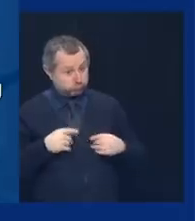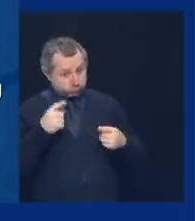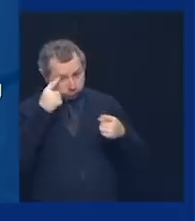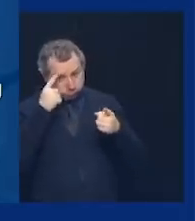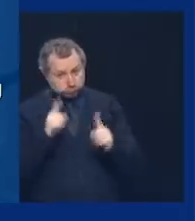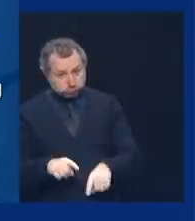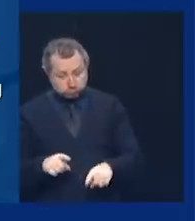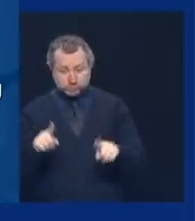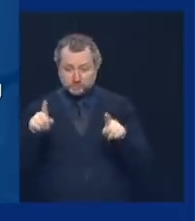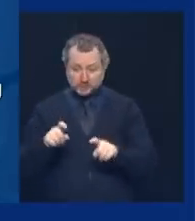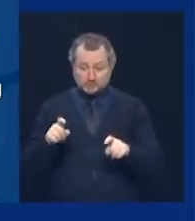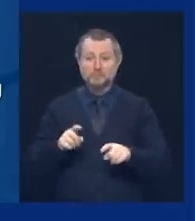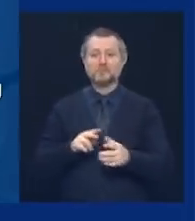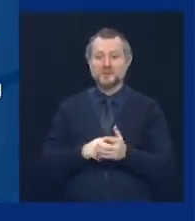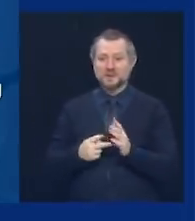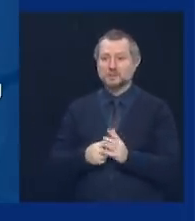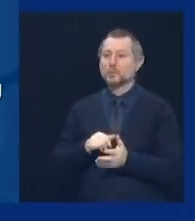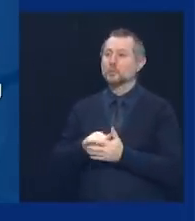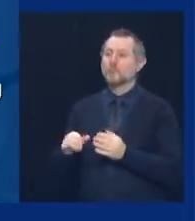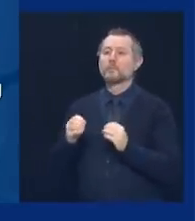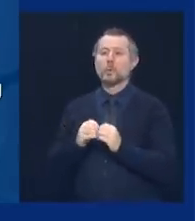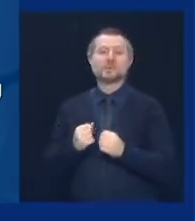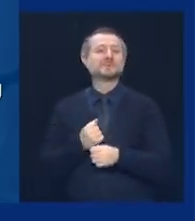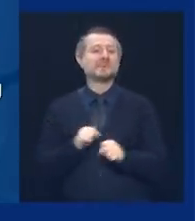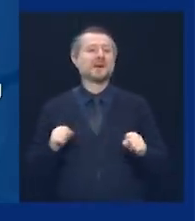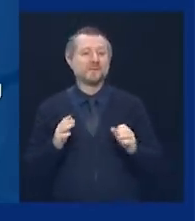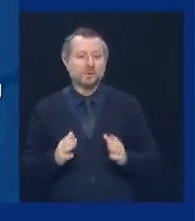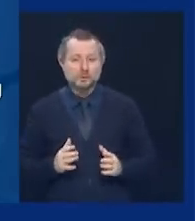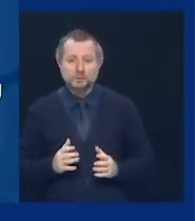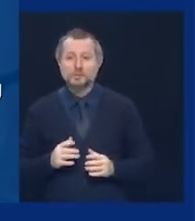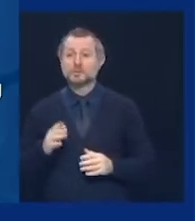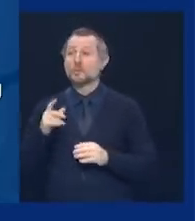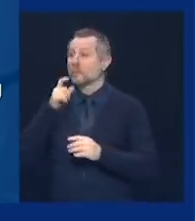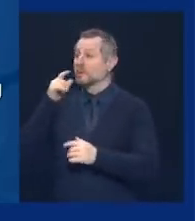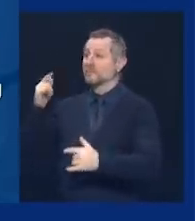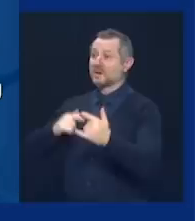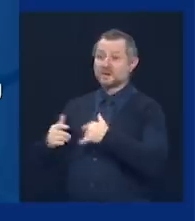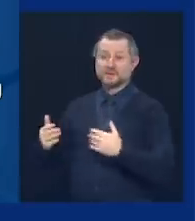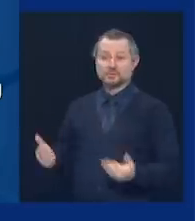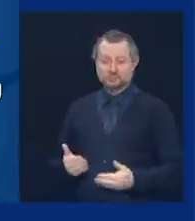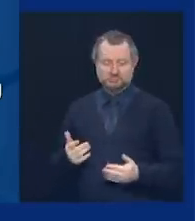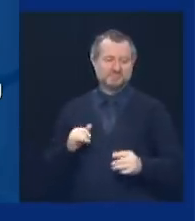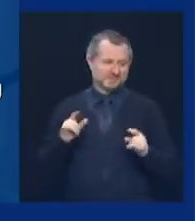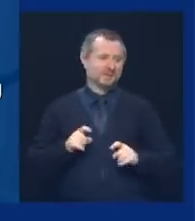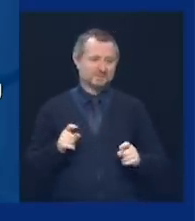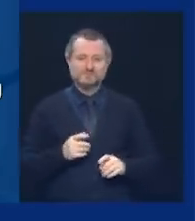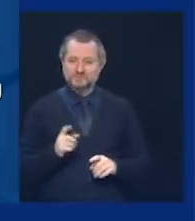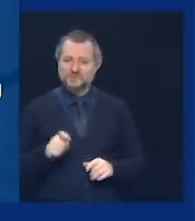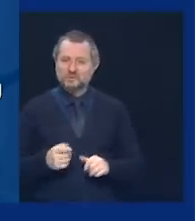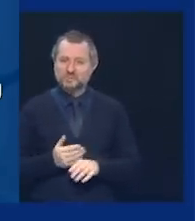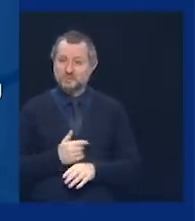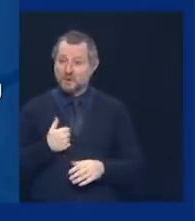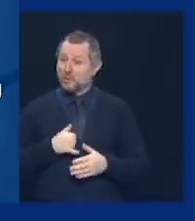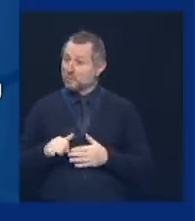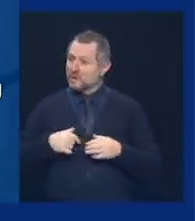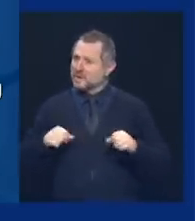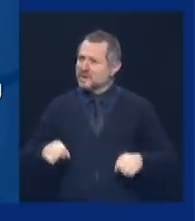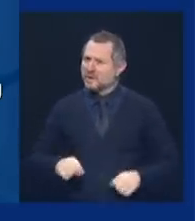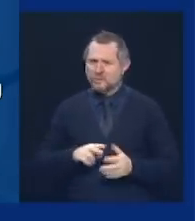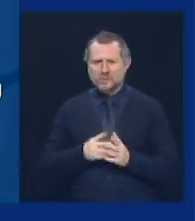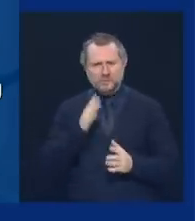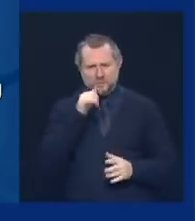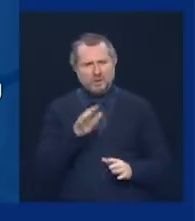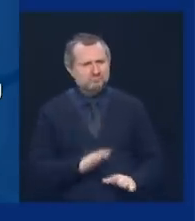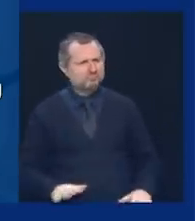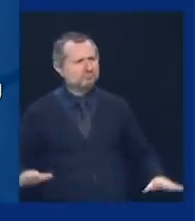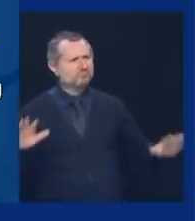who are landing here are being tested. If I could do it, why can't the United States do it? I did it in 3